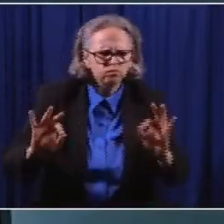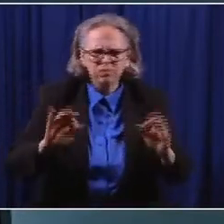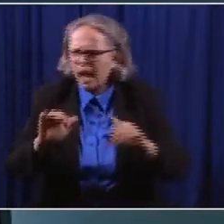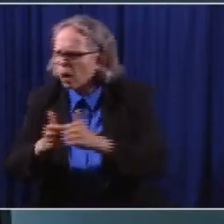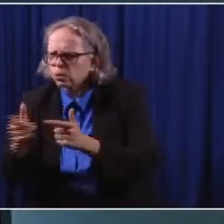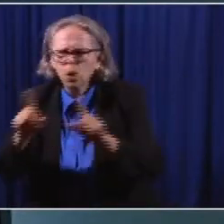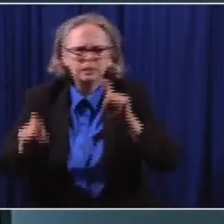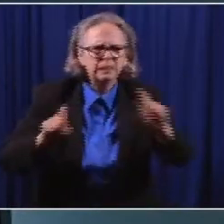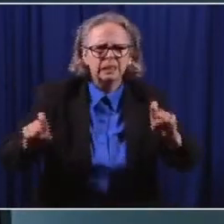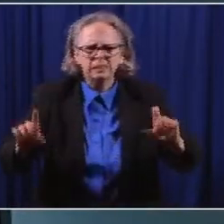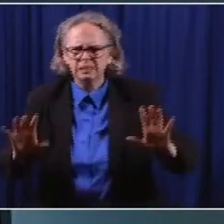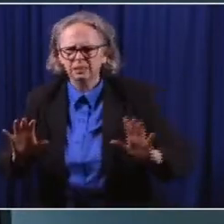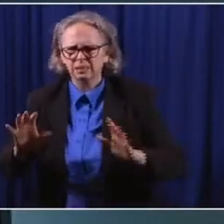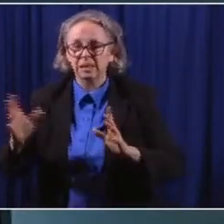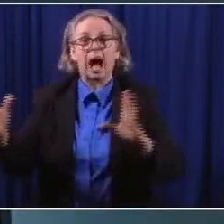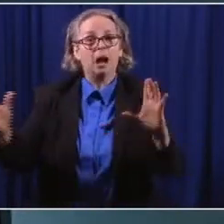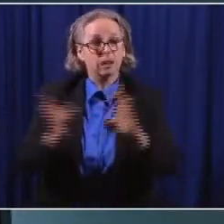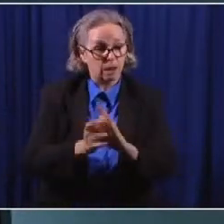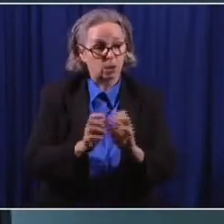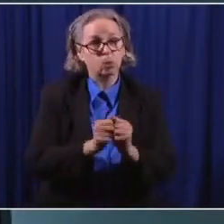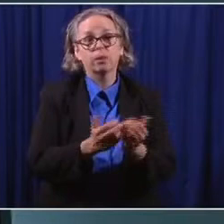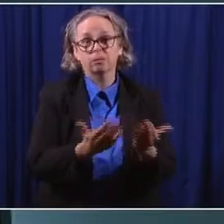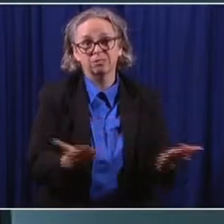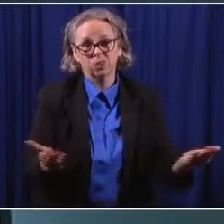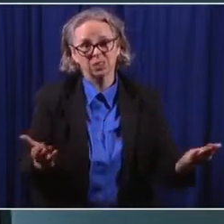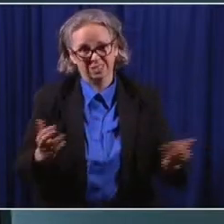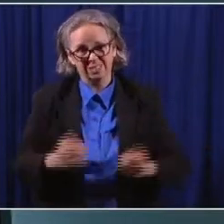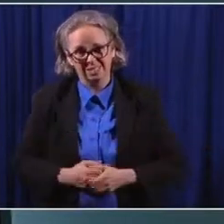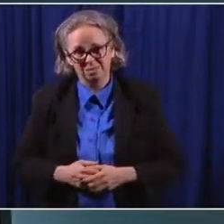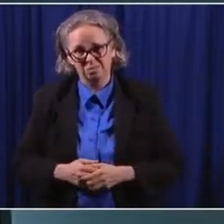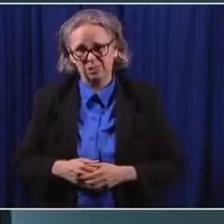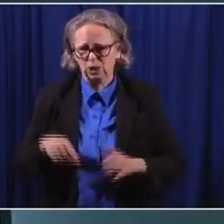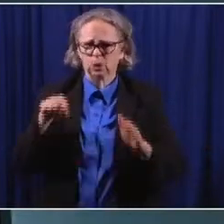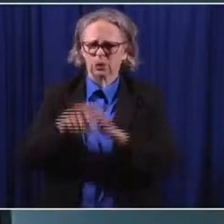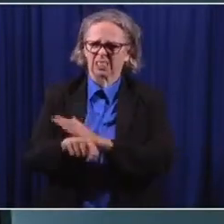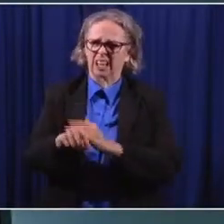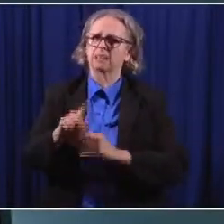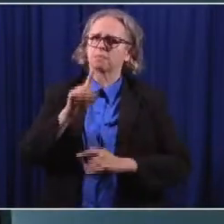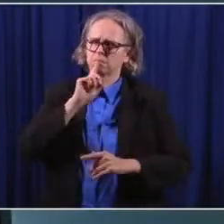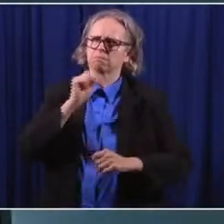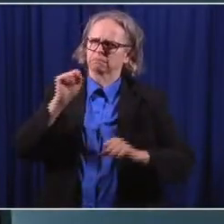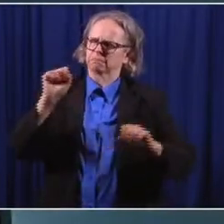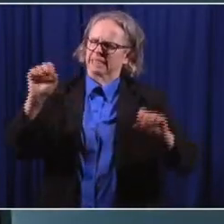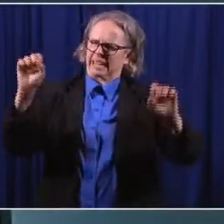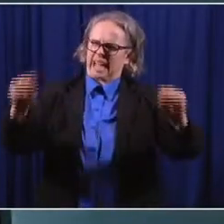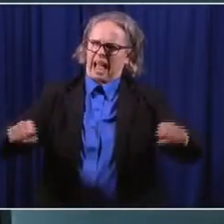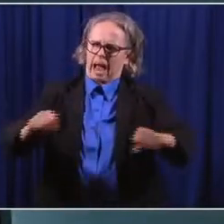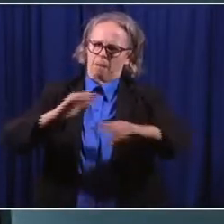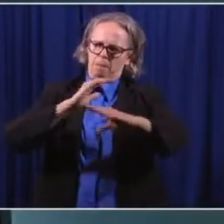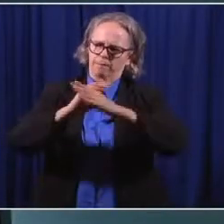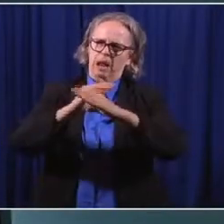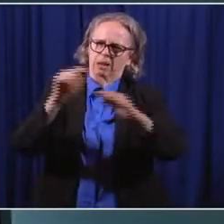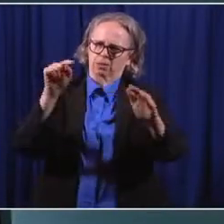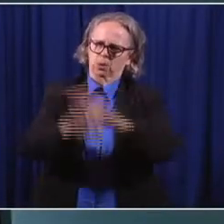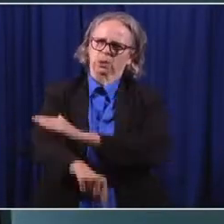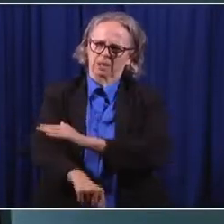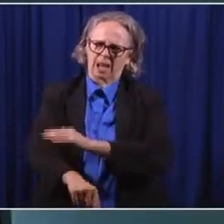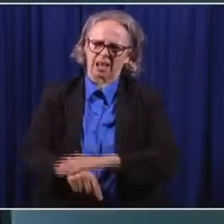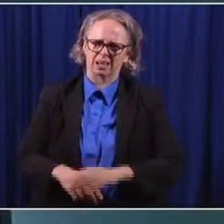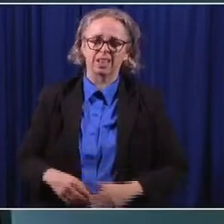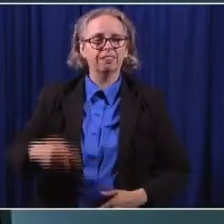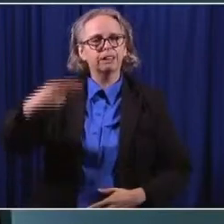these resources. Suicide is preventable, there's hope, and together we can prevent suicides in